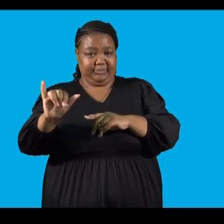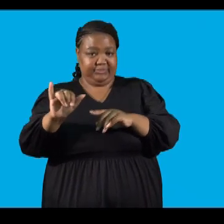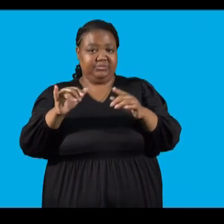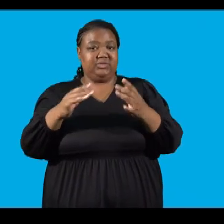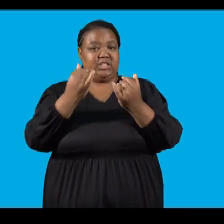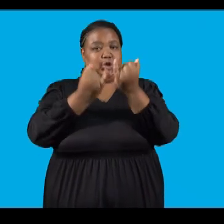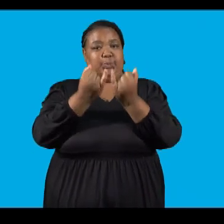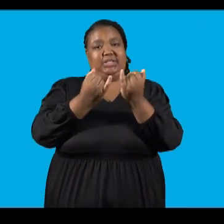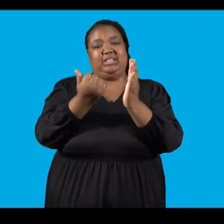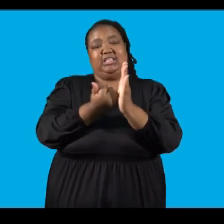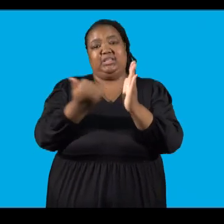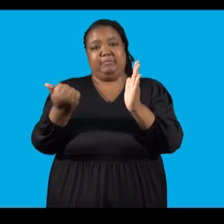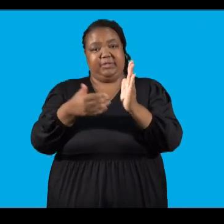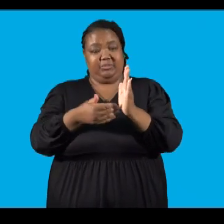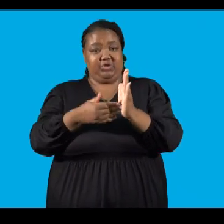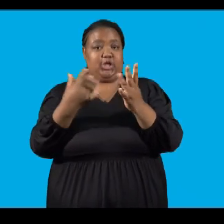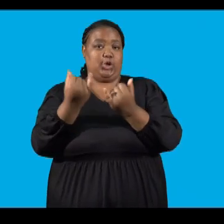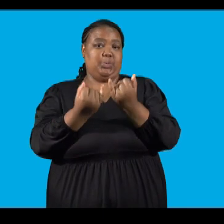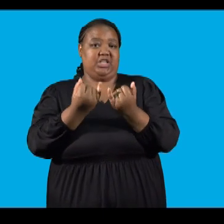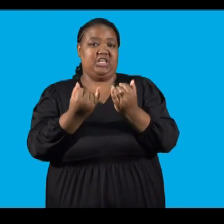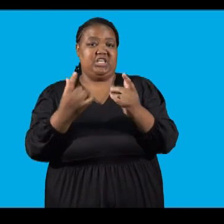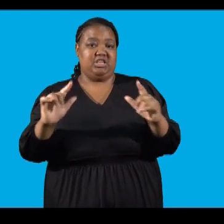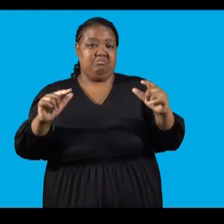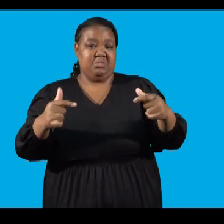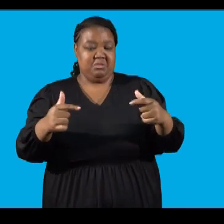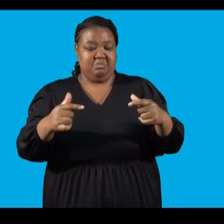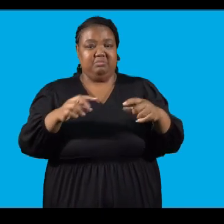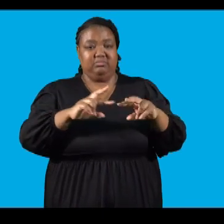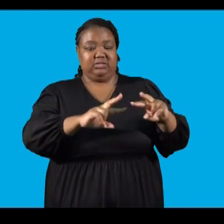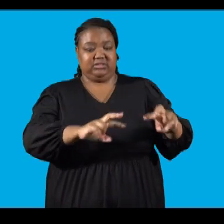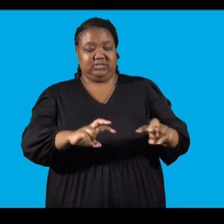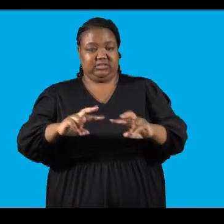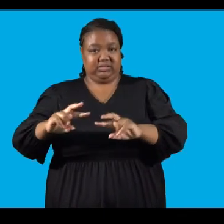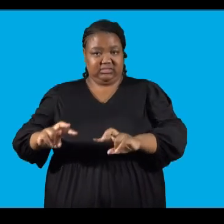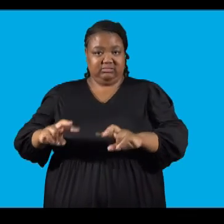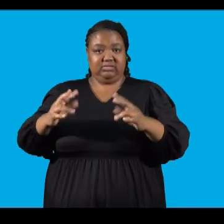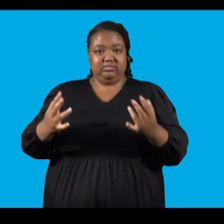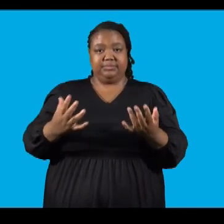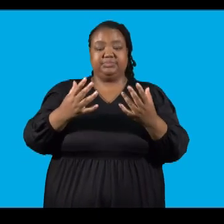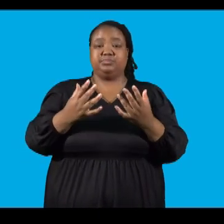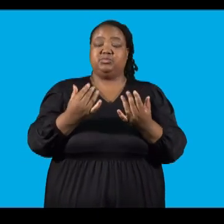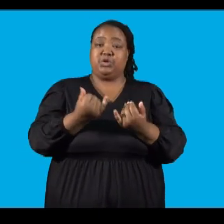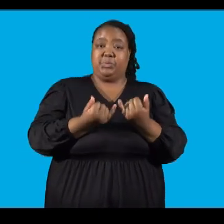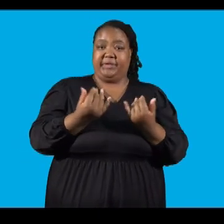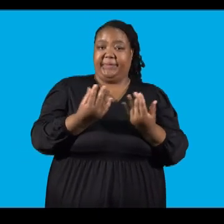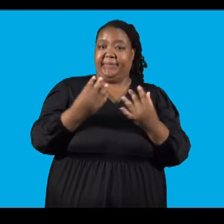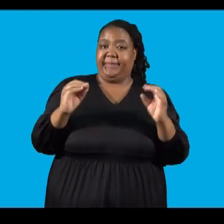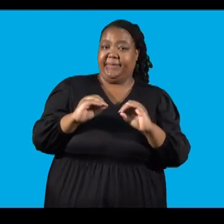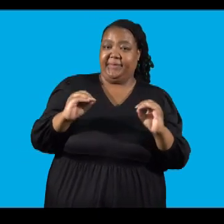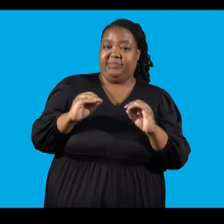Competition Act, enforced by the Competition Commission, which investigates anti-competitive